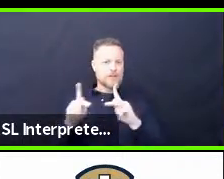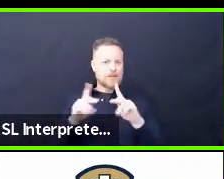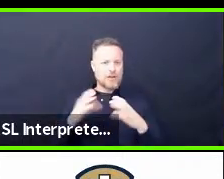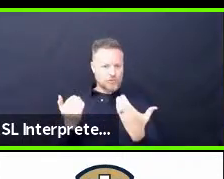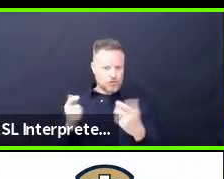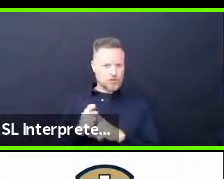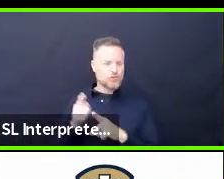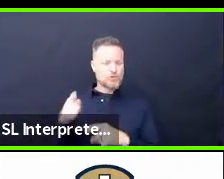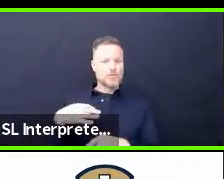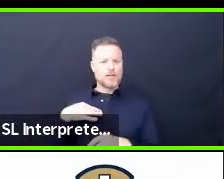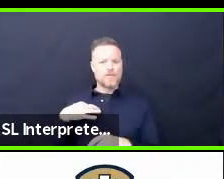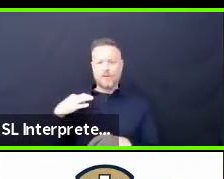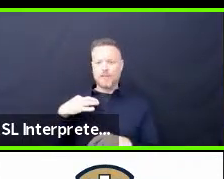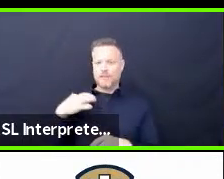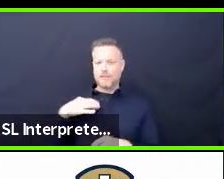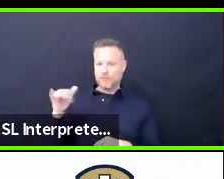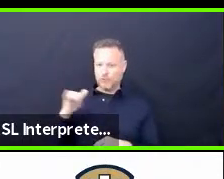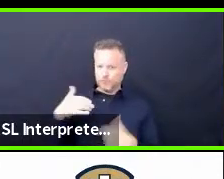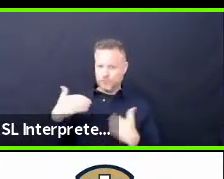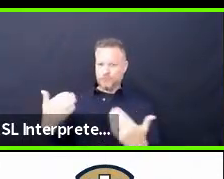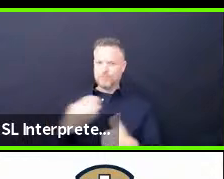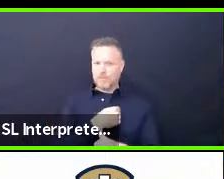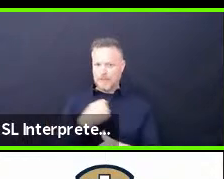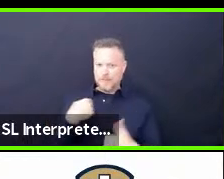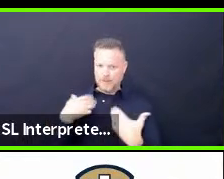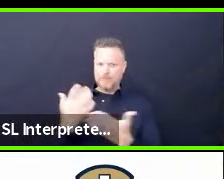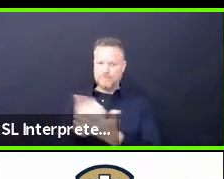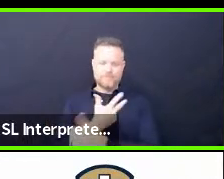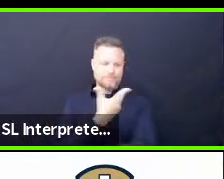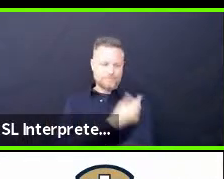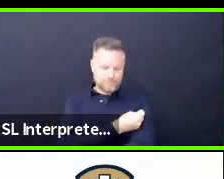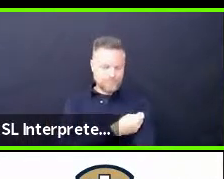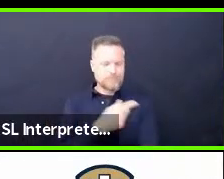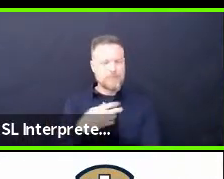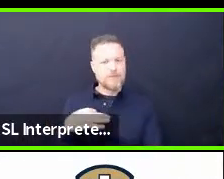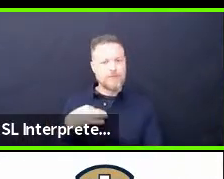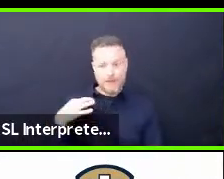having their members vaccinate during the events and then volunteering at our events.